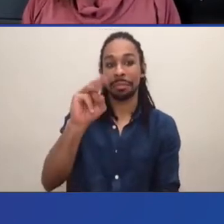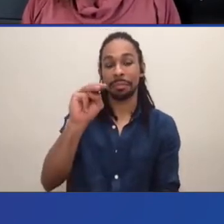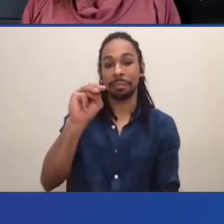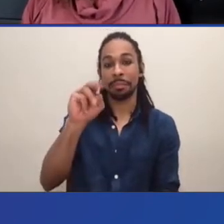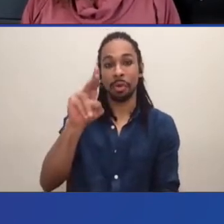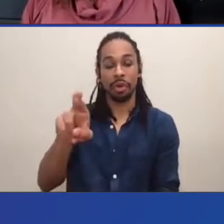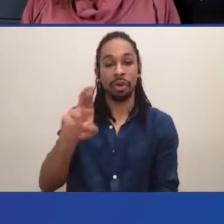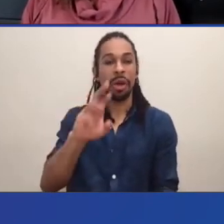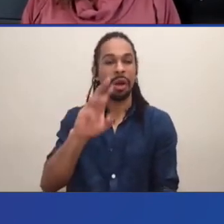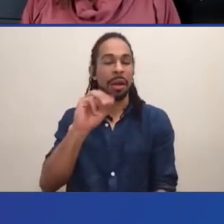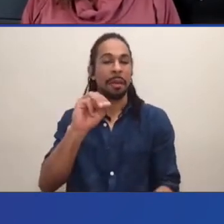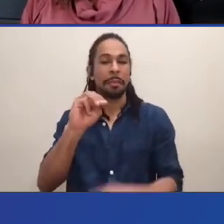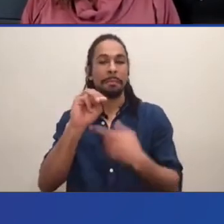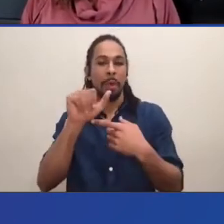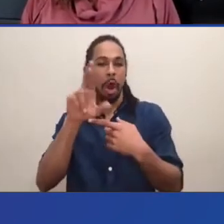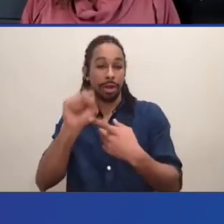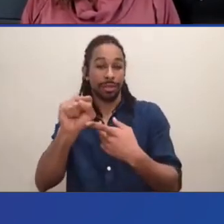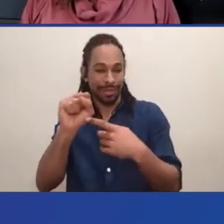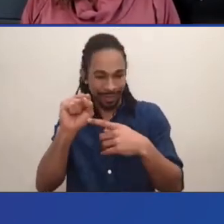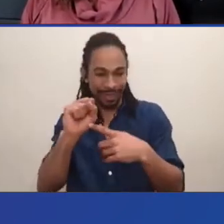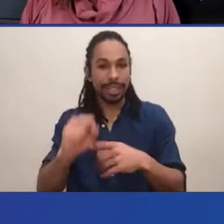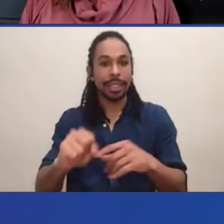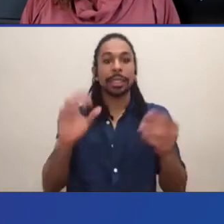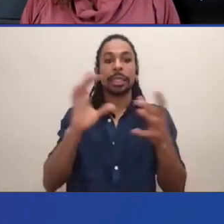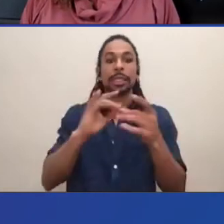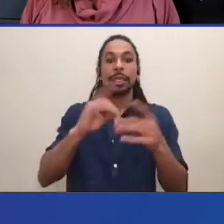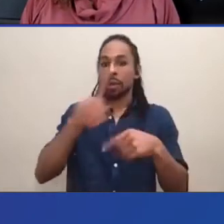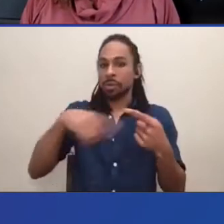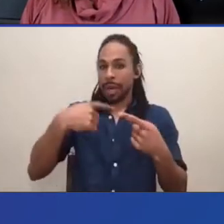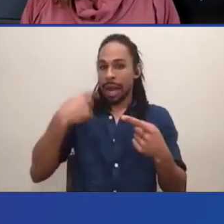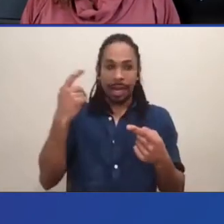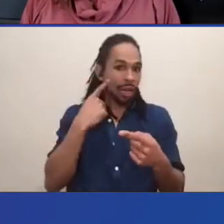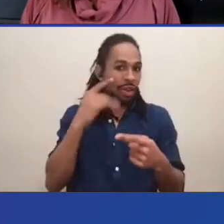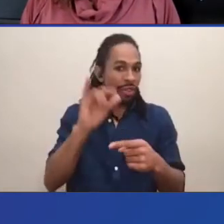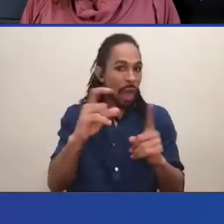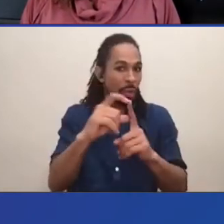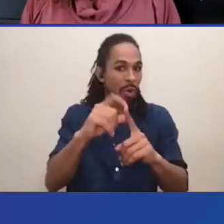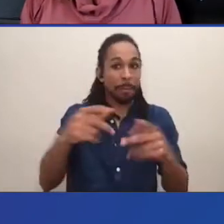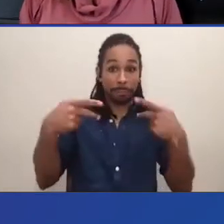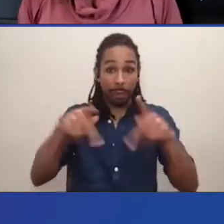Yeah, I mean, similar to Britt, when I hear the word permission, I'm like, that's cute.